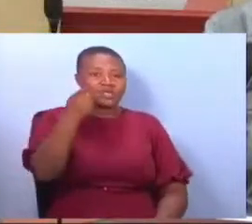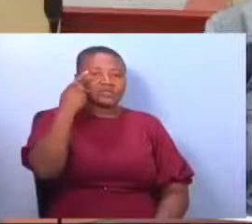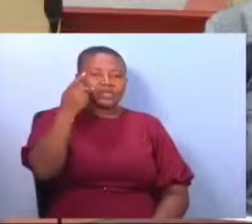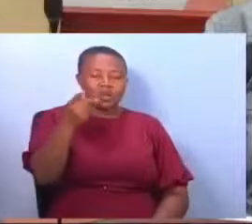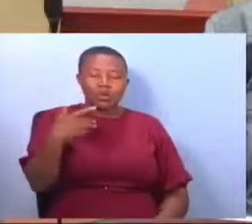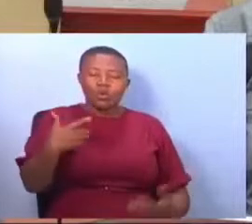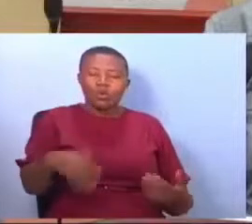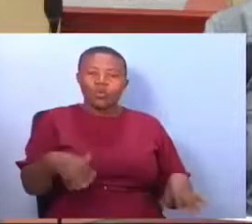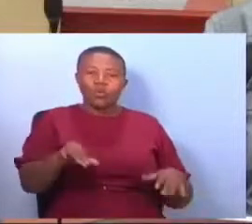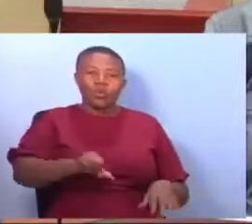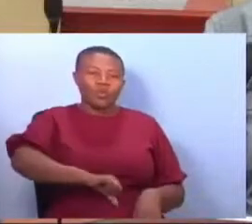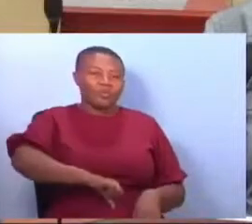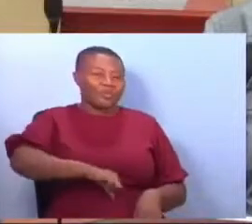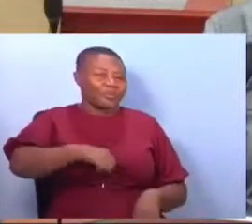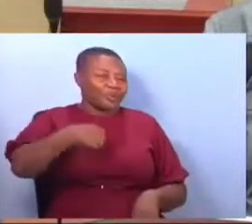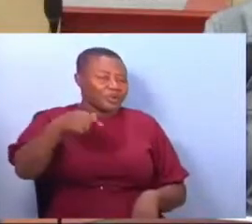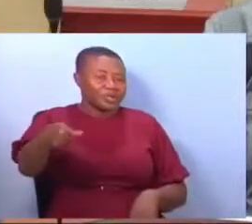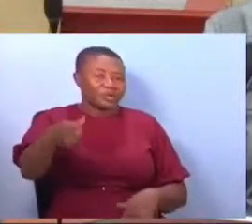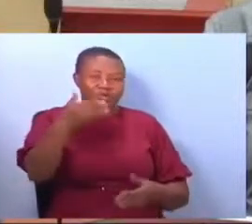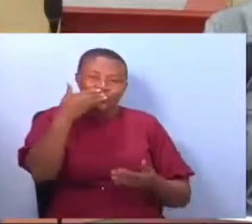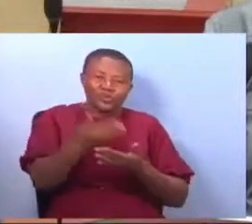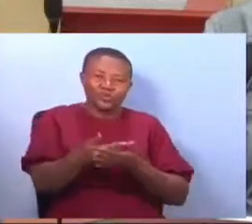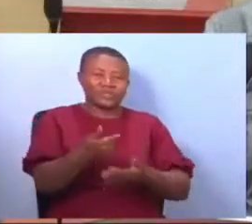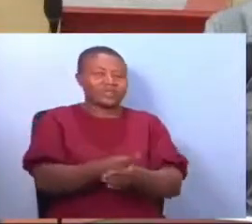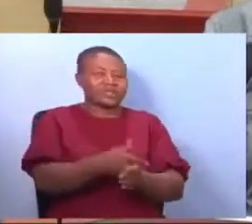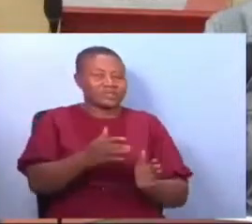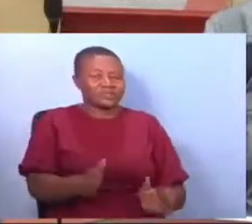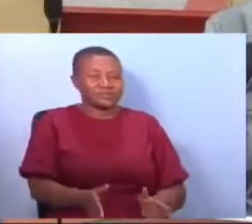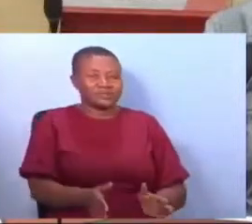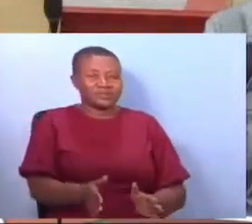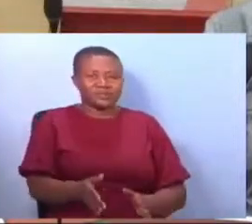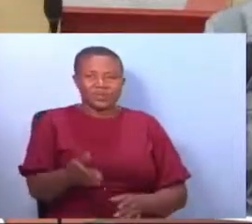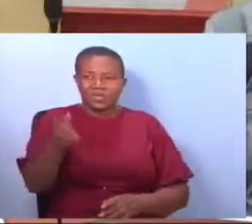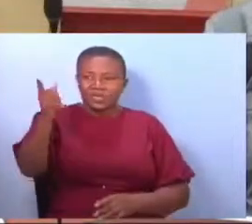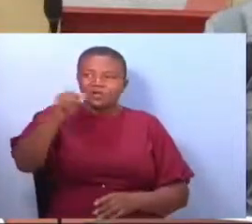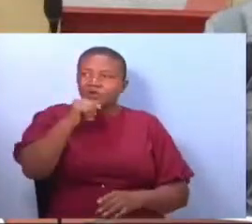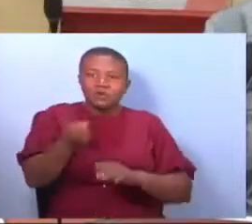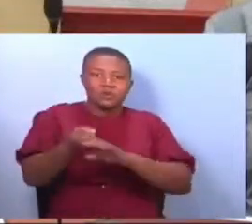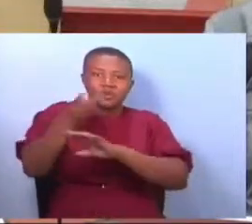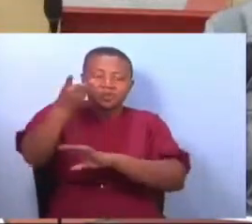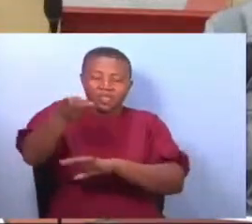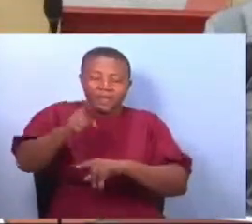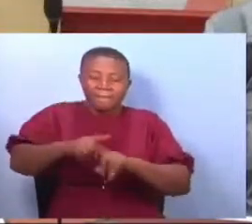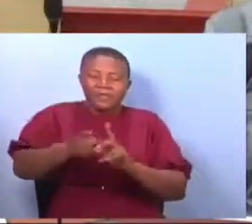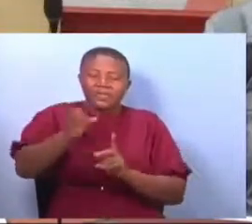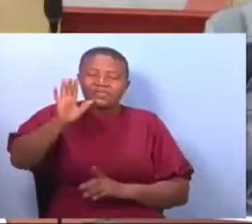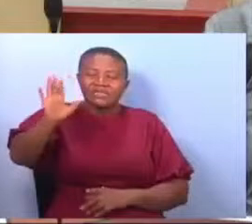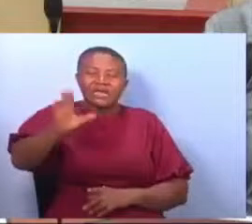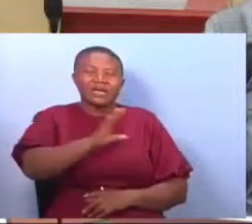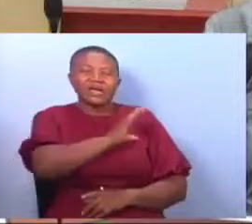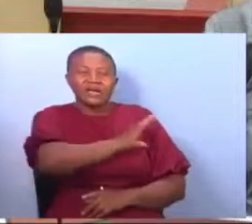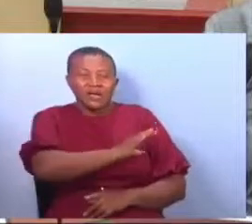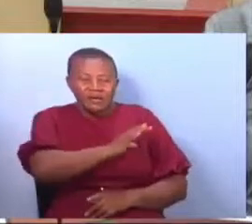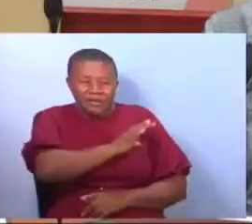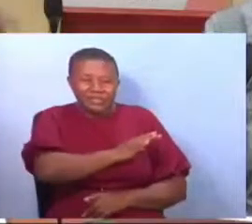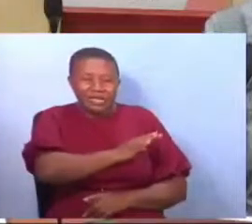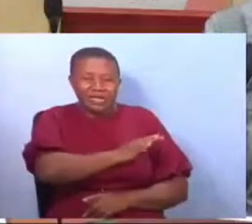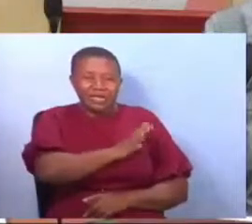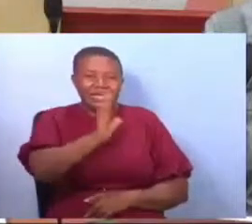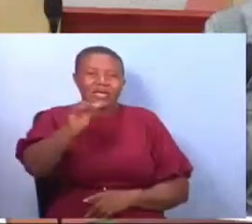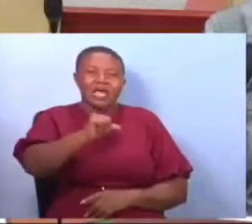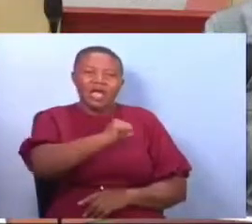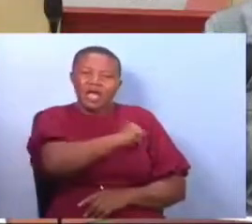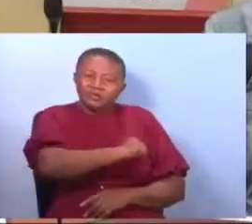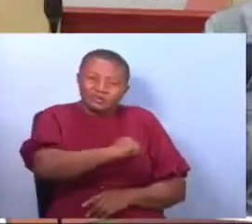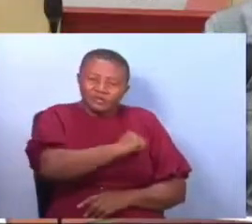Ghanaian. So I'm not surprised. He is not there by default. He's not there by coincidence. But I used to talk to him